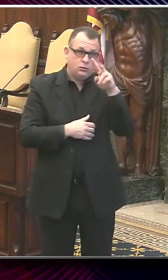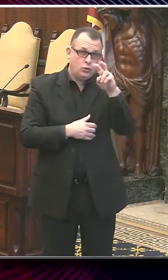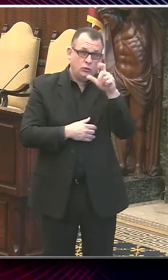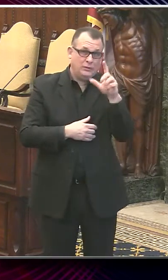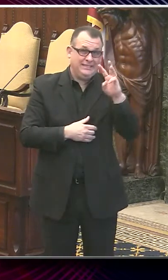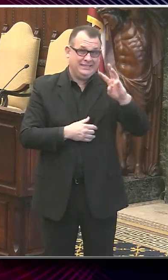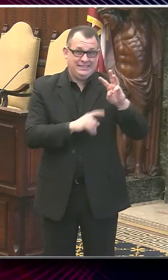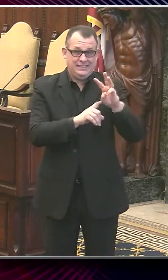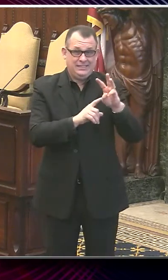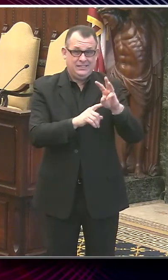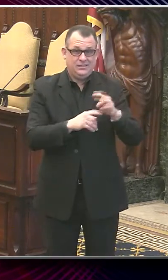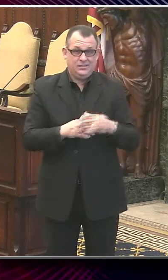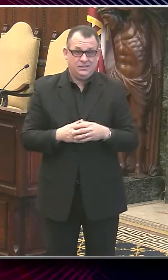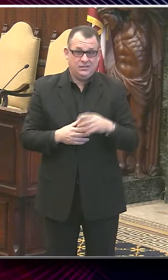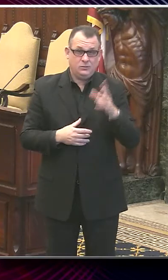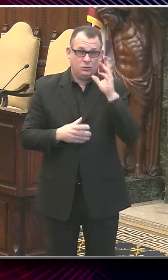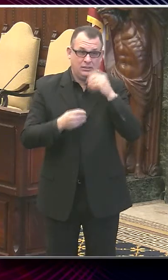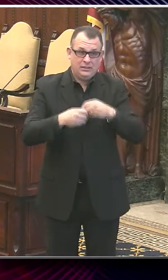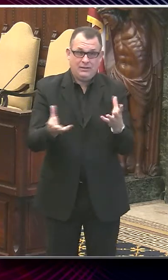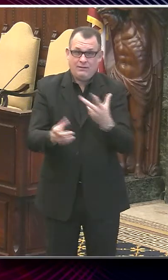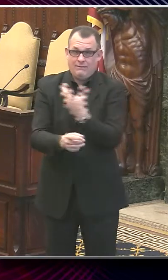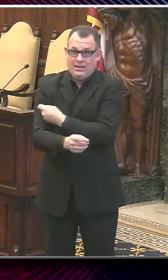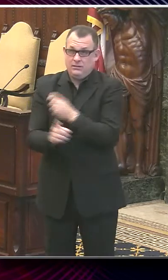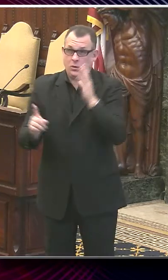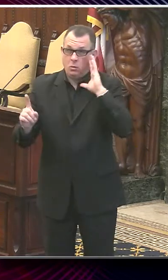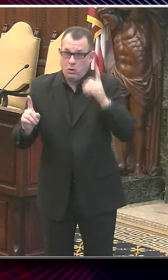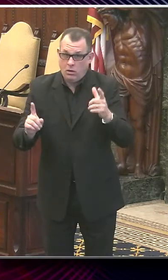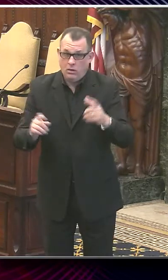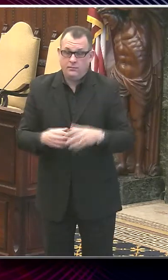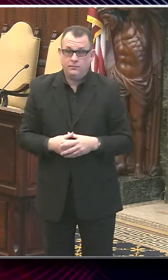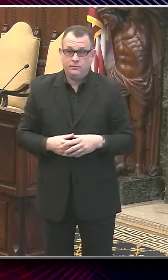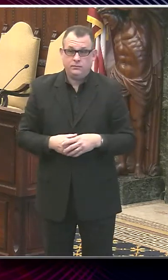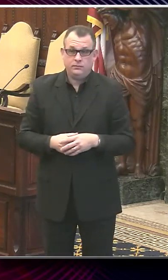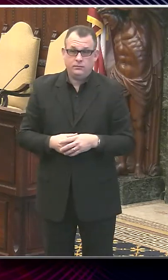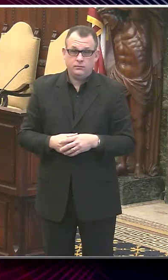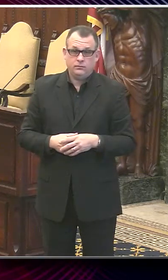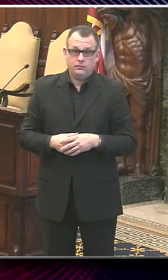are enrolled, vaccine provider sites, and that are receiving vaccine. That's up from